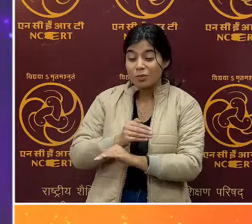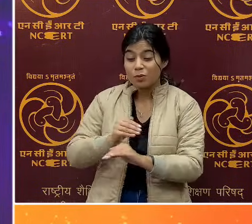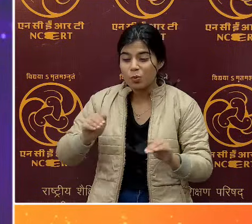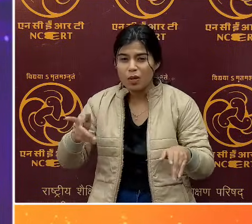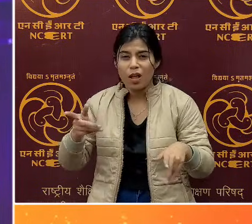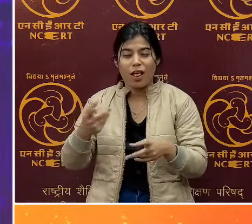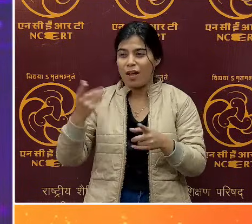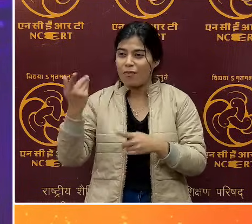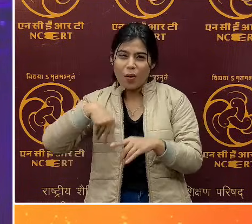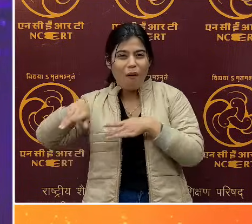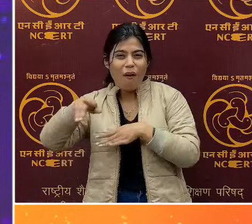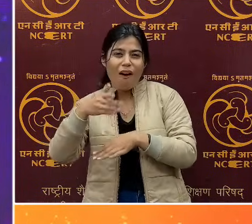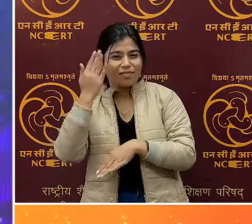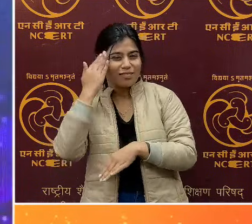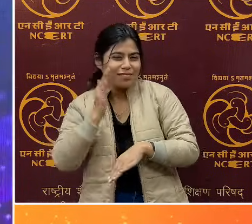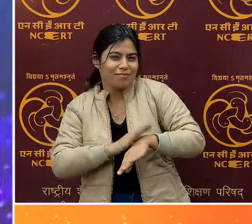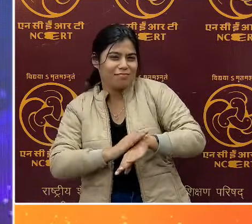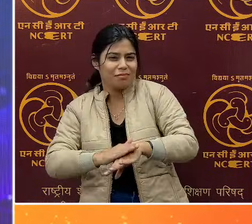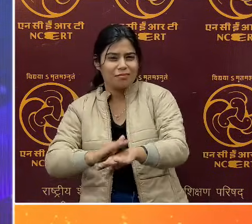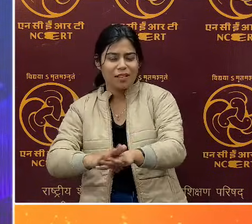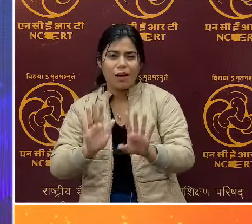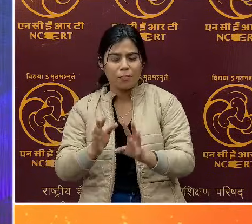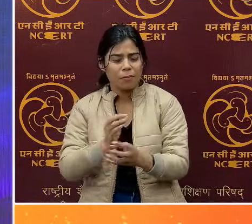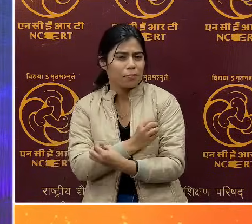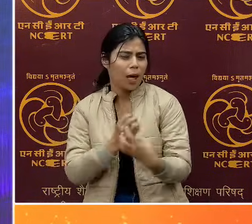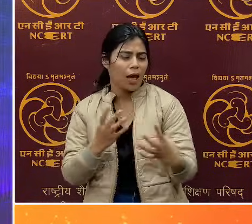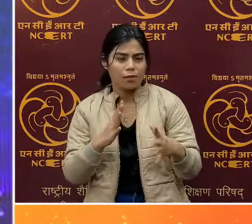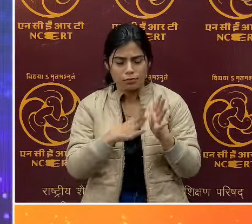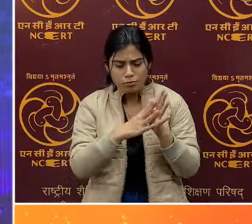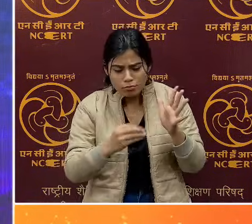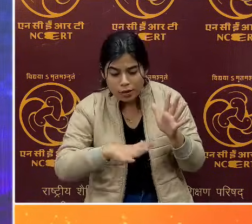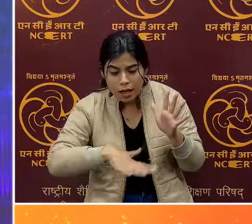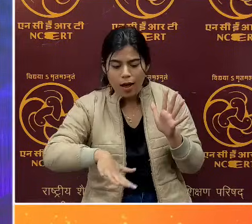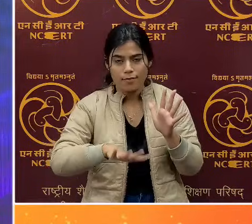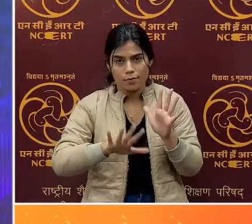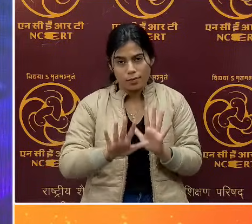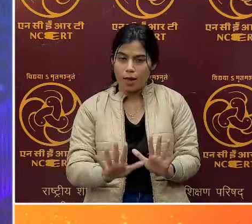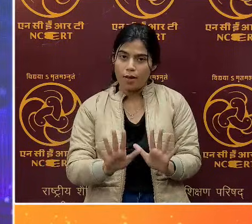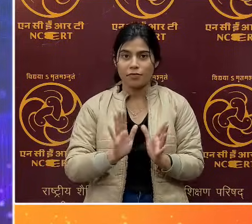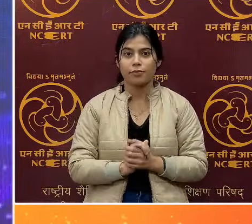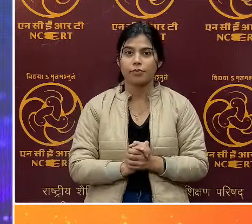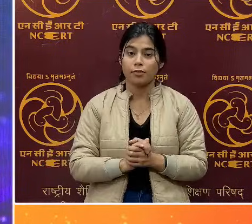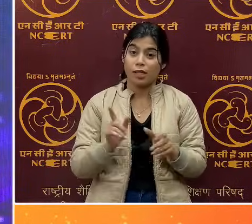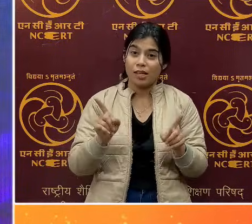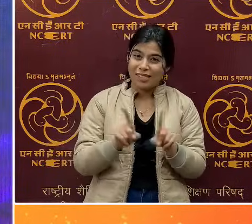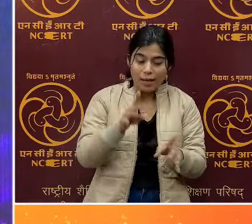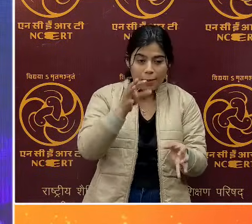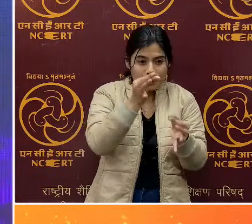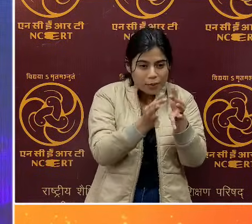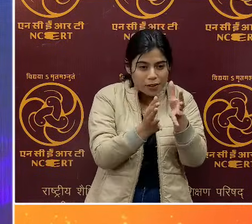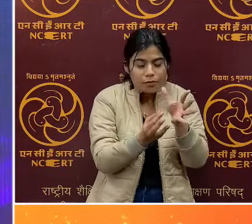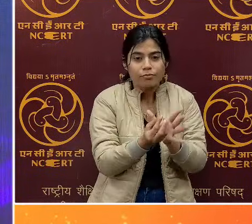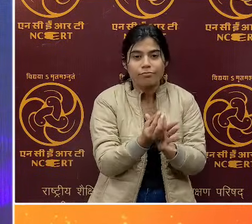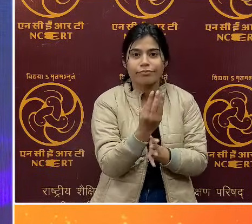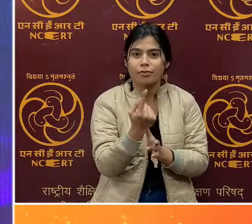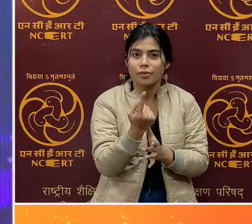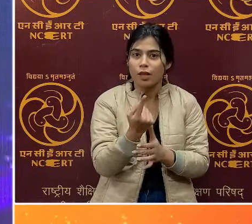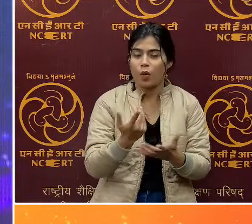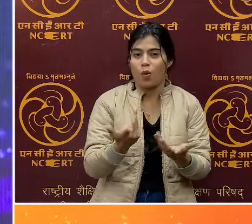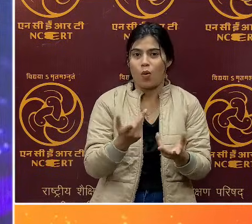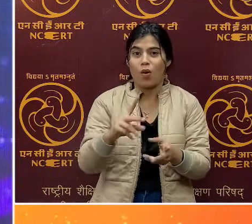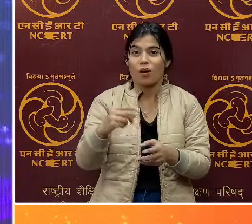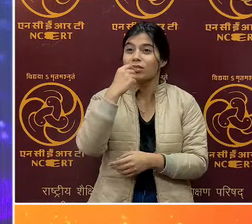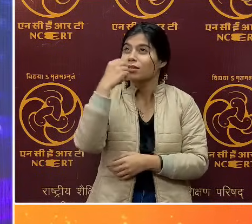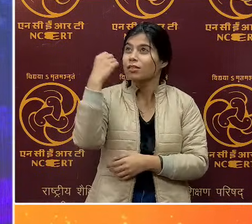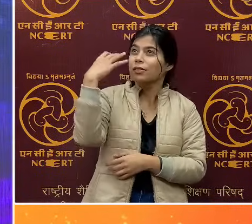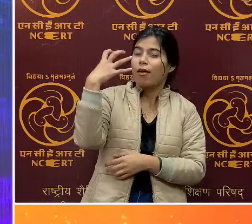lot of shadows when in the our light childhood. goes off, okay, so we have that candle or some that emergency